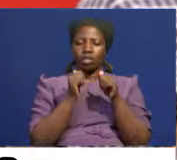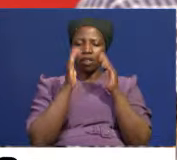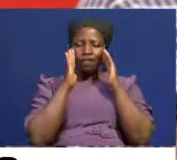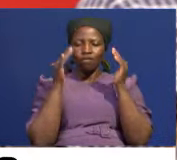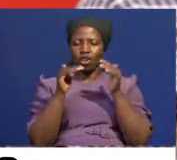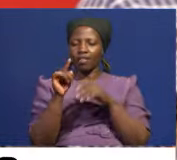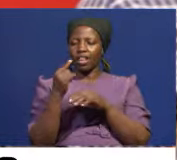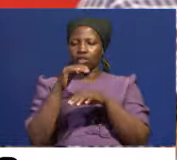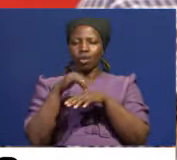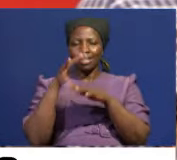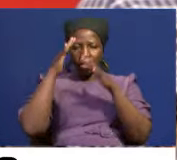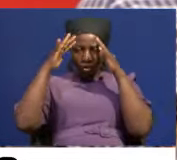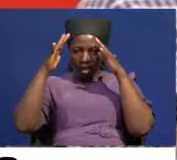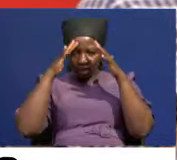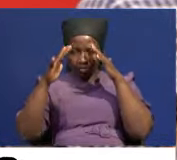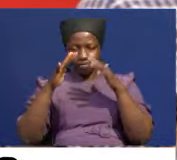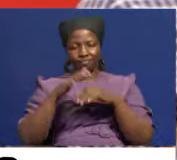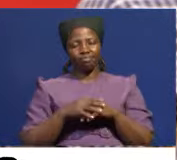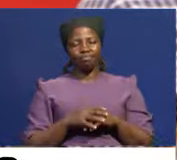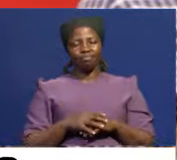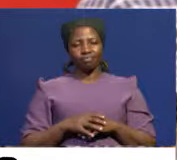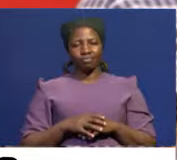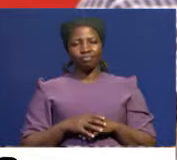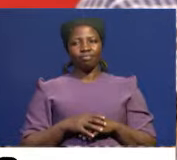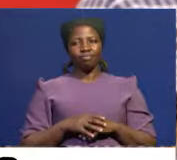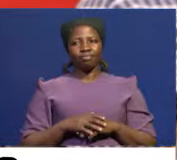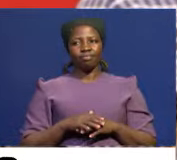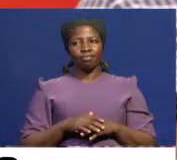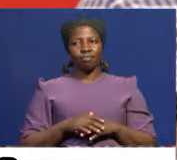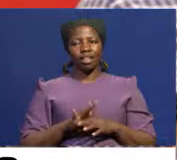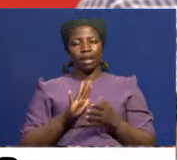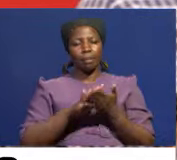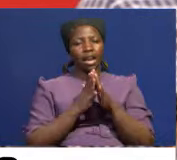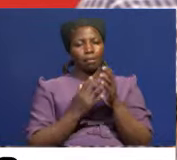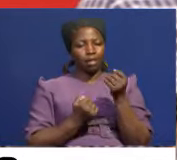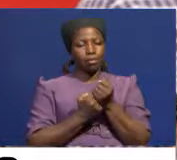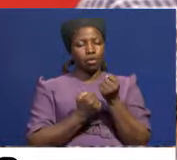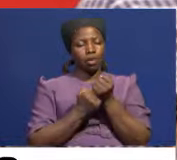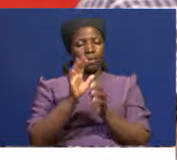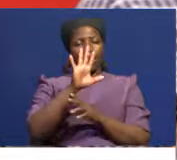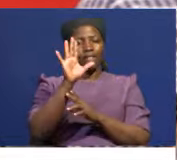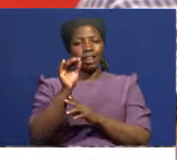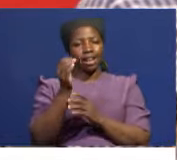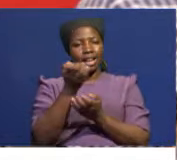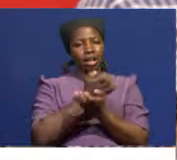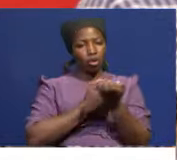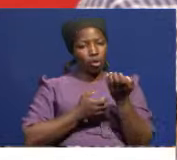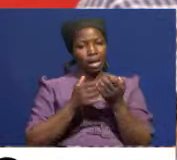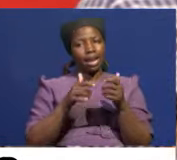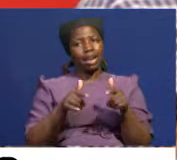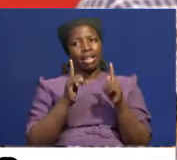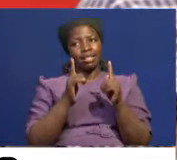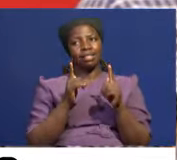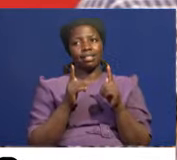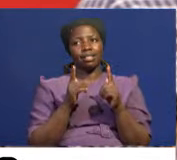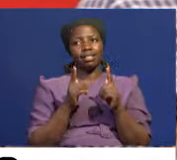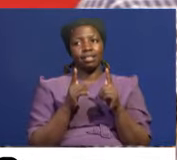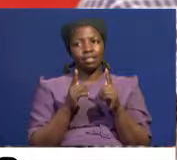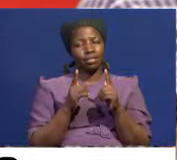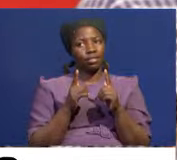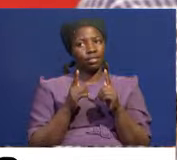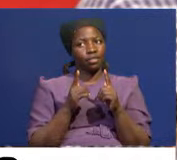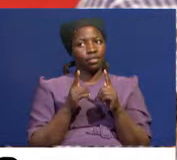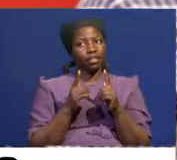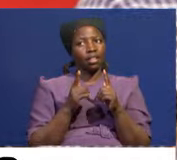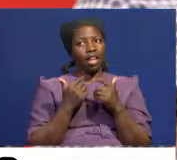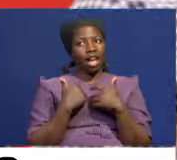and cements it as the cornerstone of the African economy. Let us boldly envision our future, unleashing fearless creativity